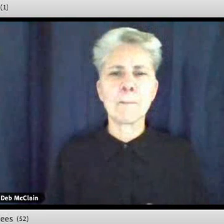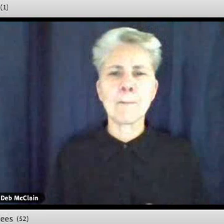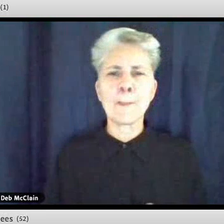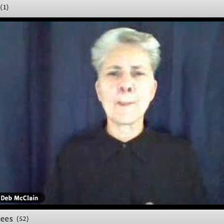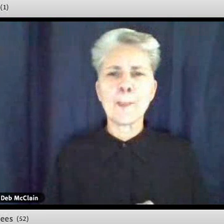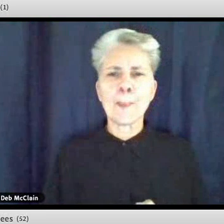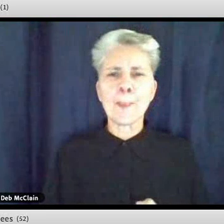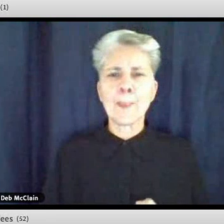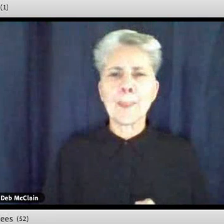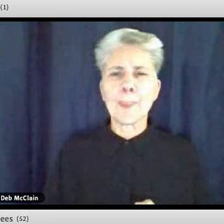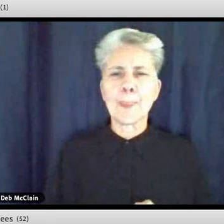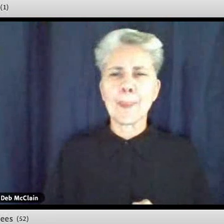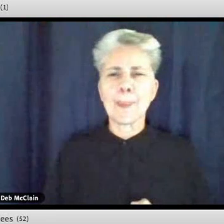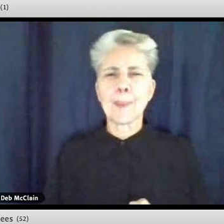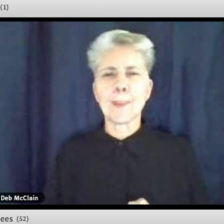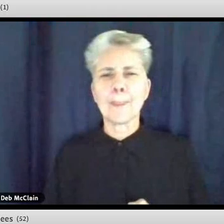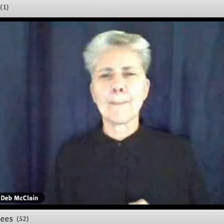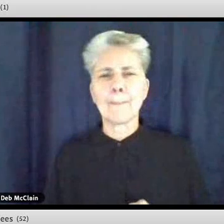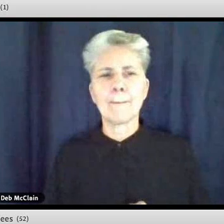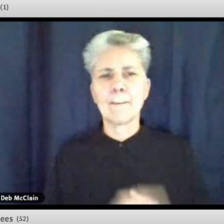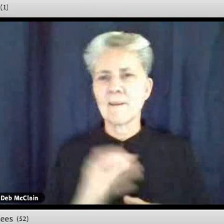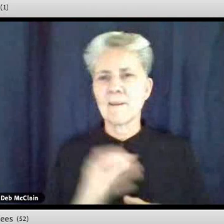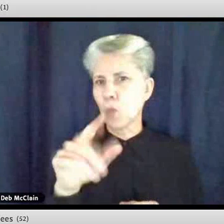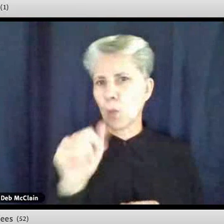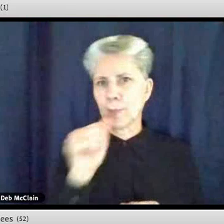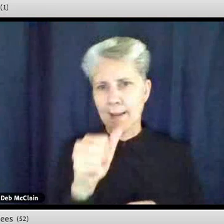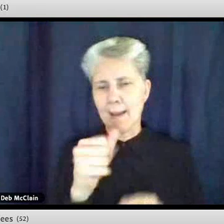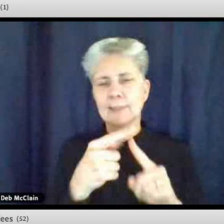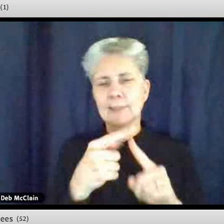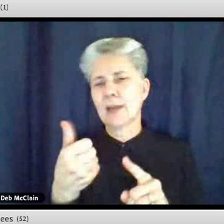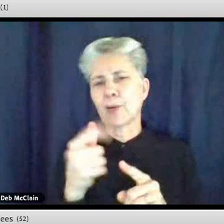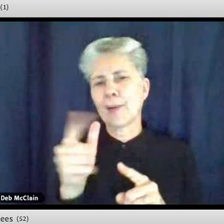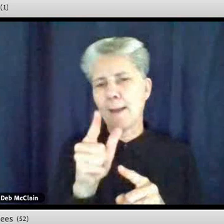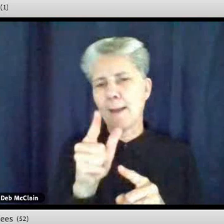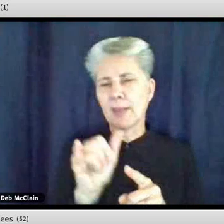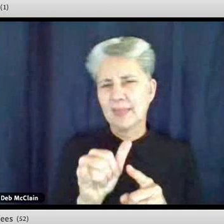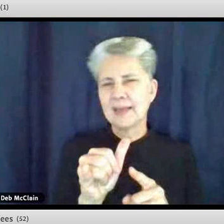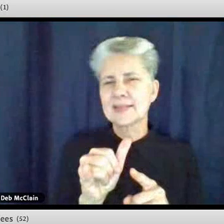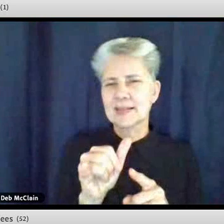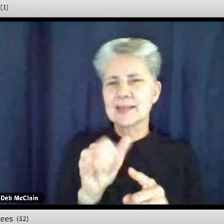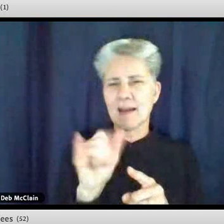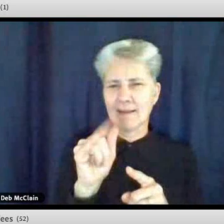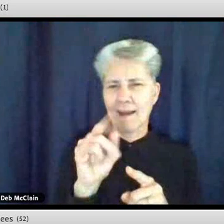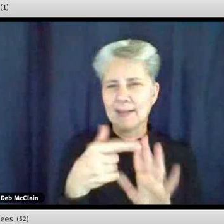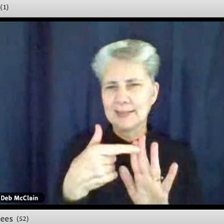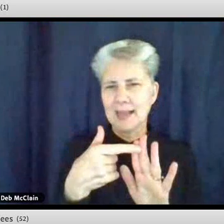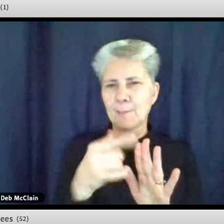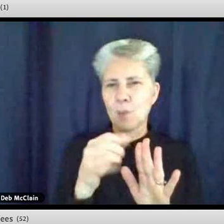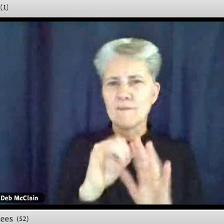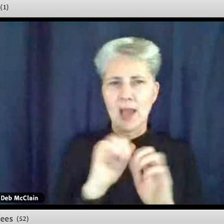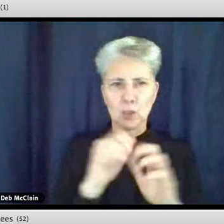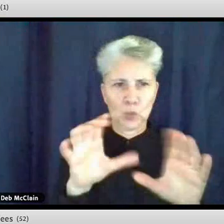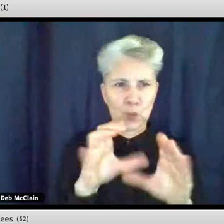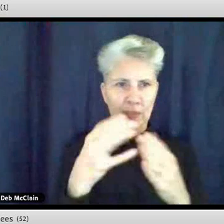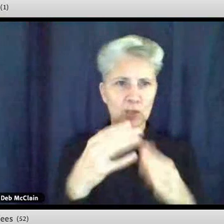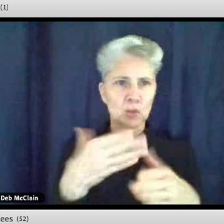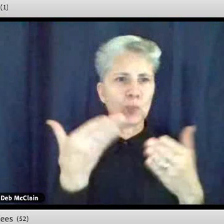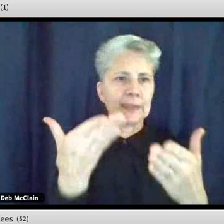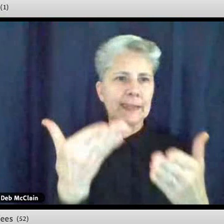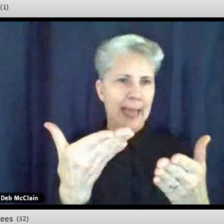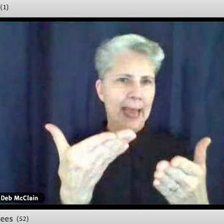give it just a second, is I'm sorry, this isn't from Florida. This is just another library. This is a guide,